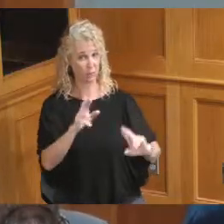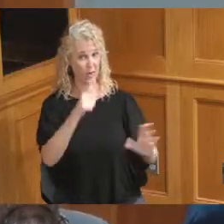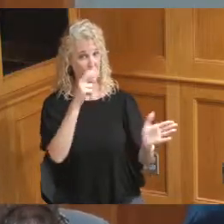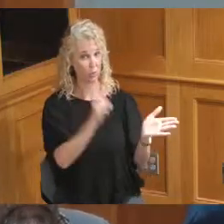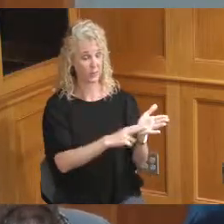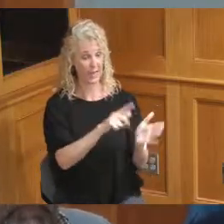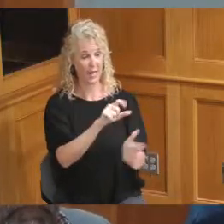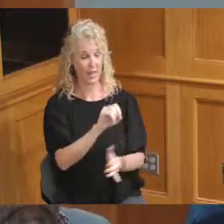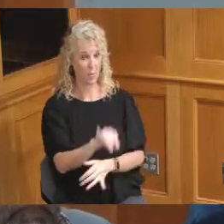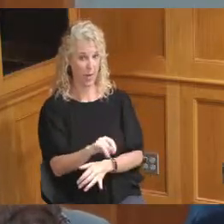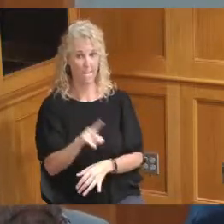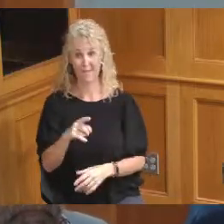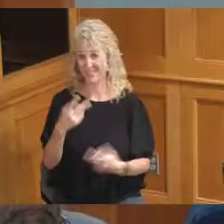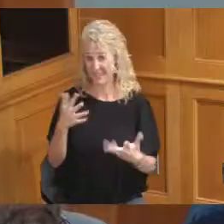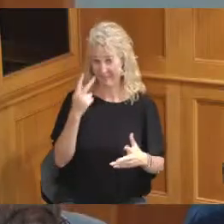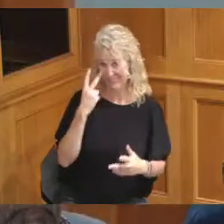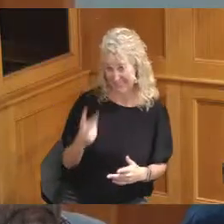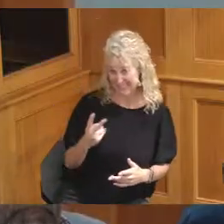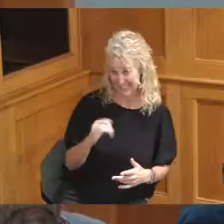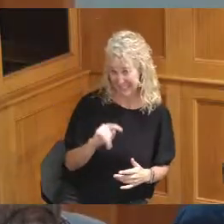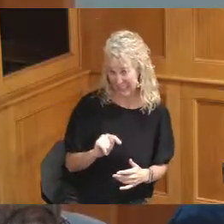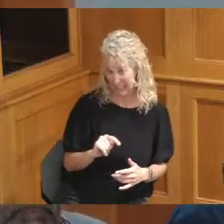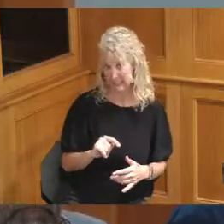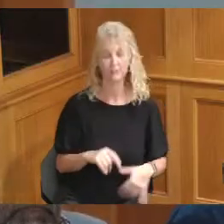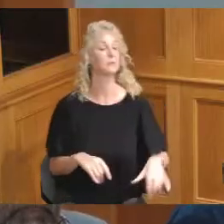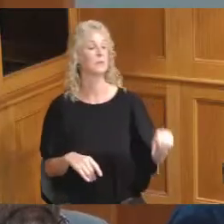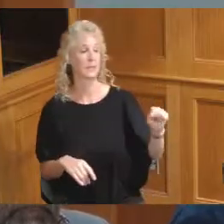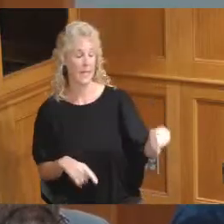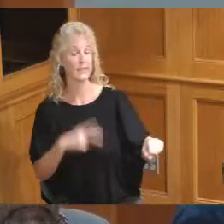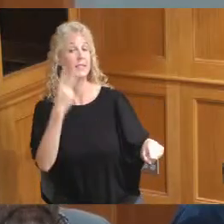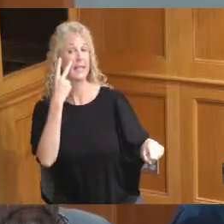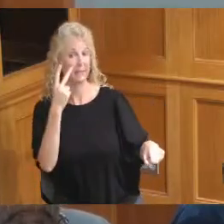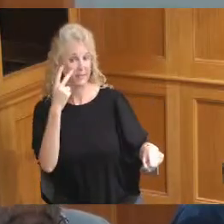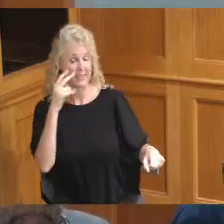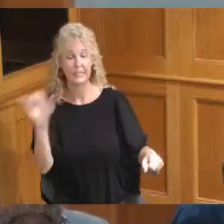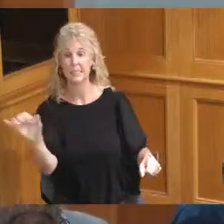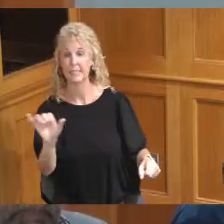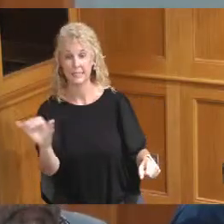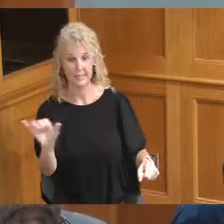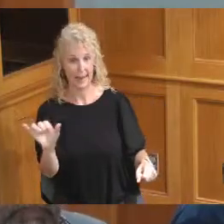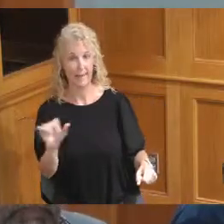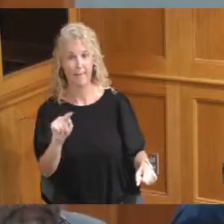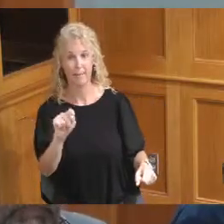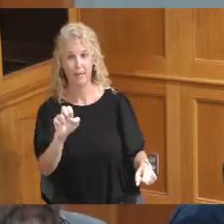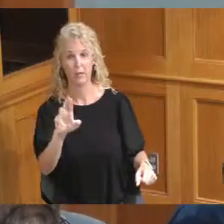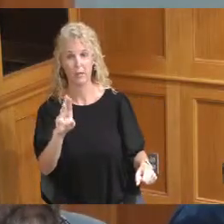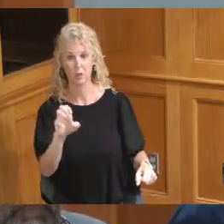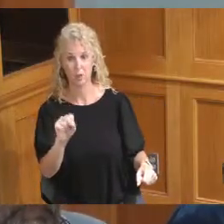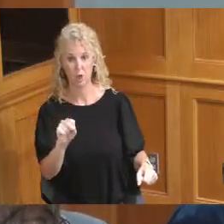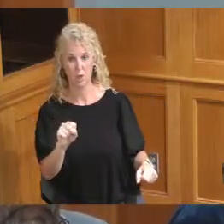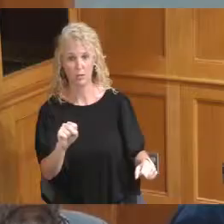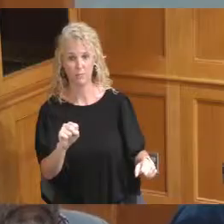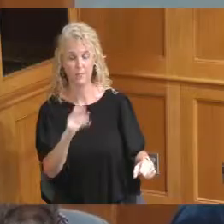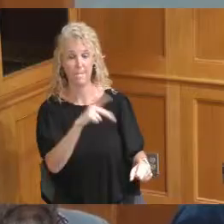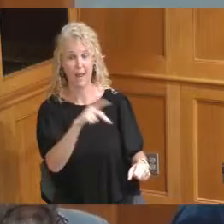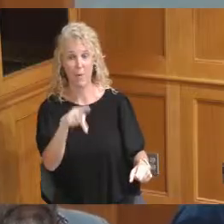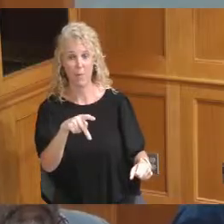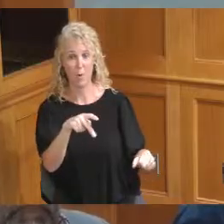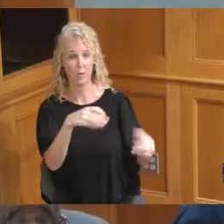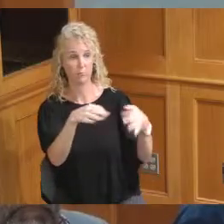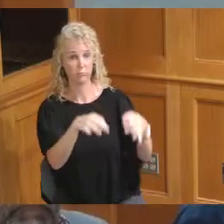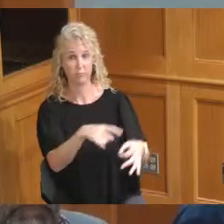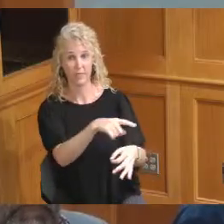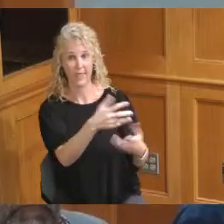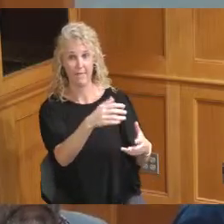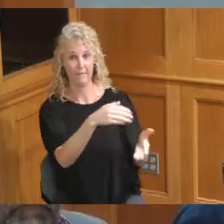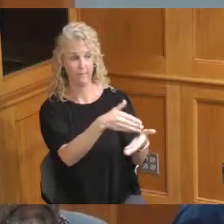soon as possible. Okay, but they've seen it. They have seen the terms that you guys have gone through. We went through the PowerPoint on. They have been made